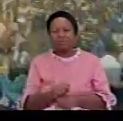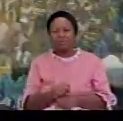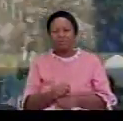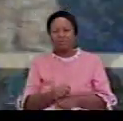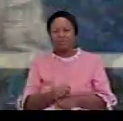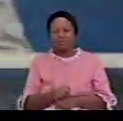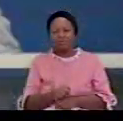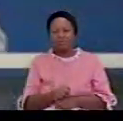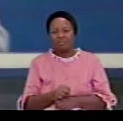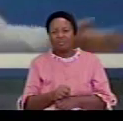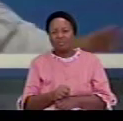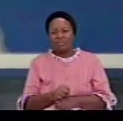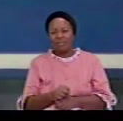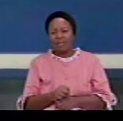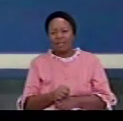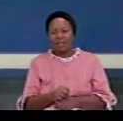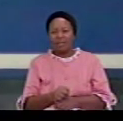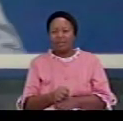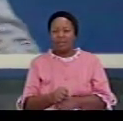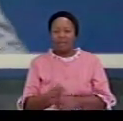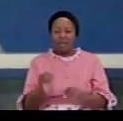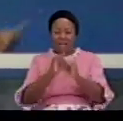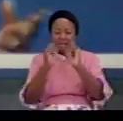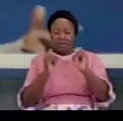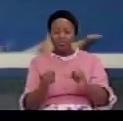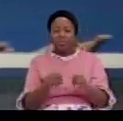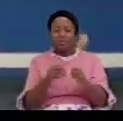Idol worshippers are not trustworthy.